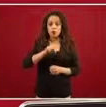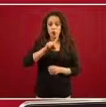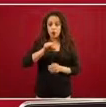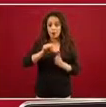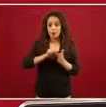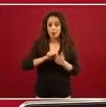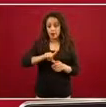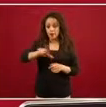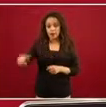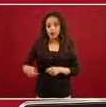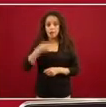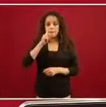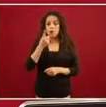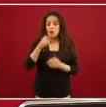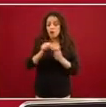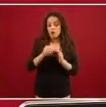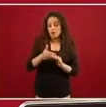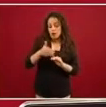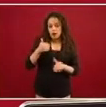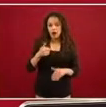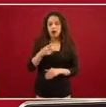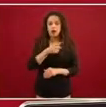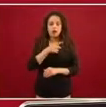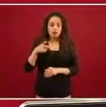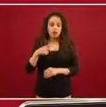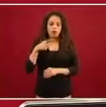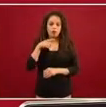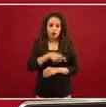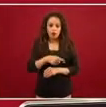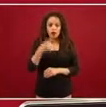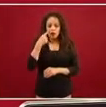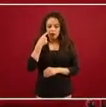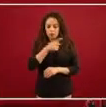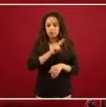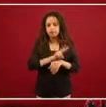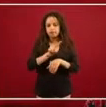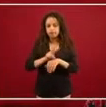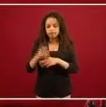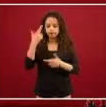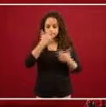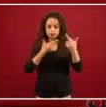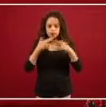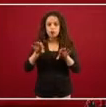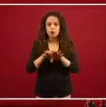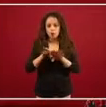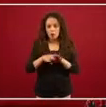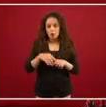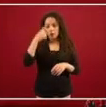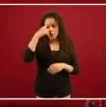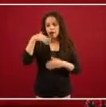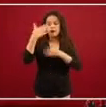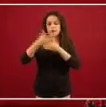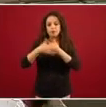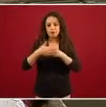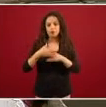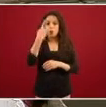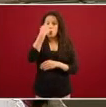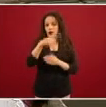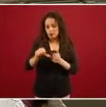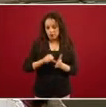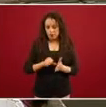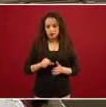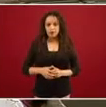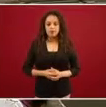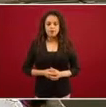a month from now, and starting now, a month in advance, we are working on defining the